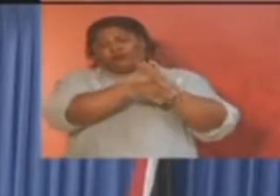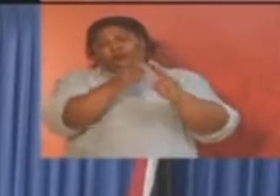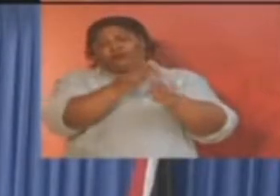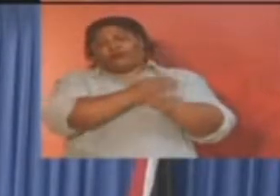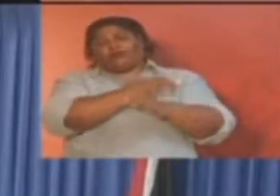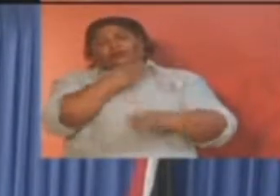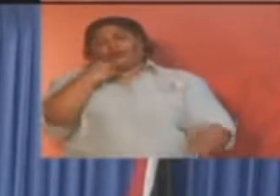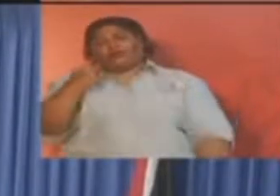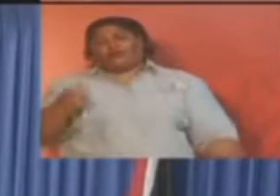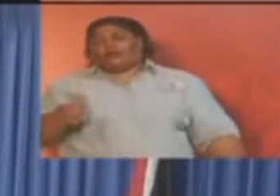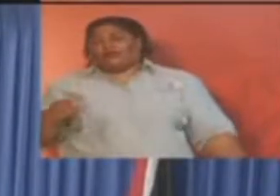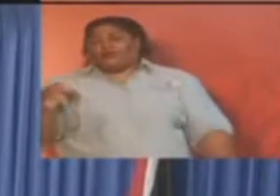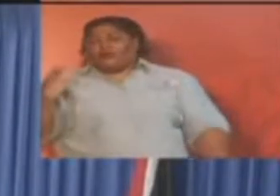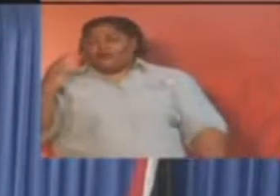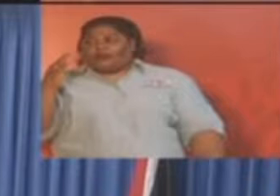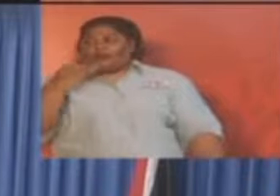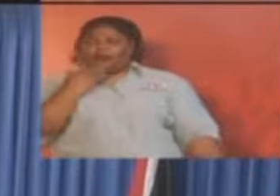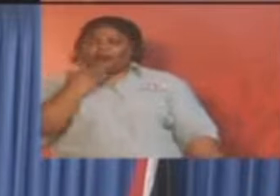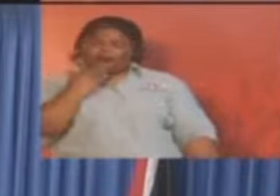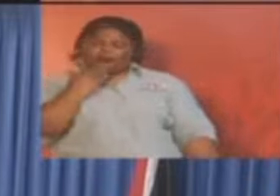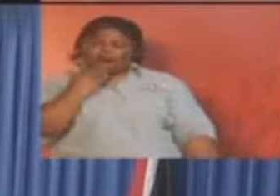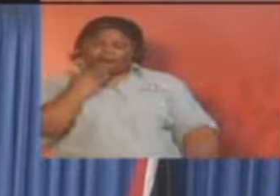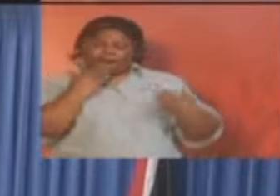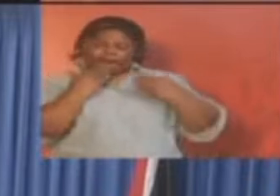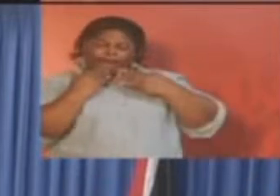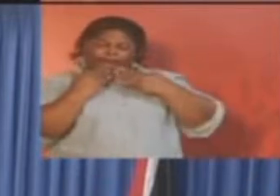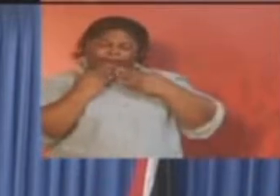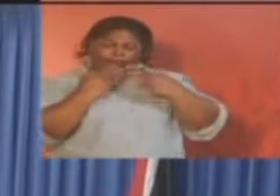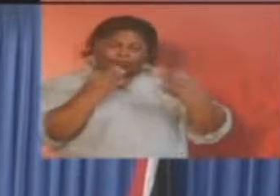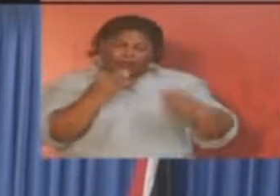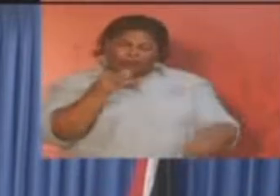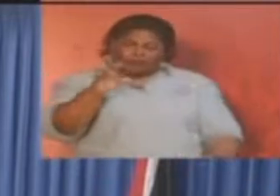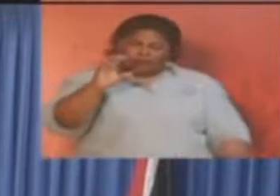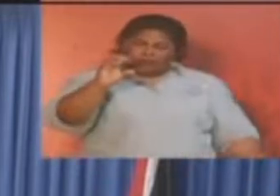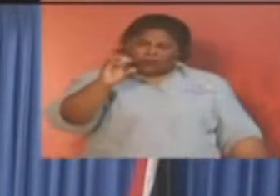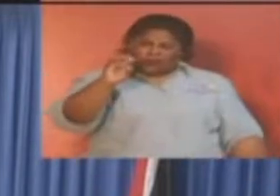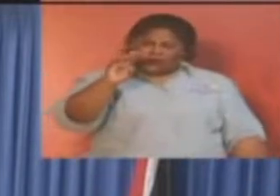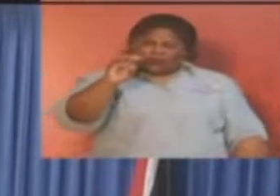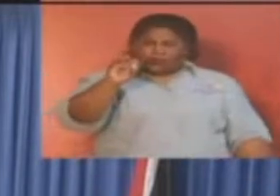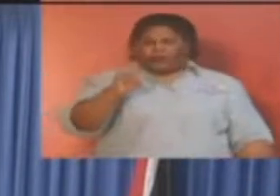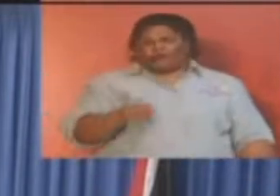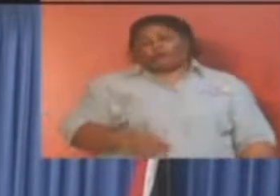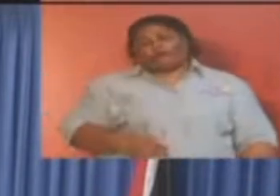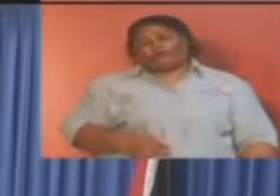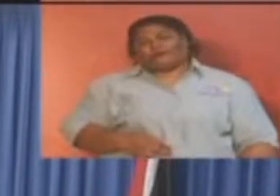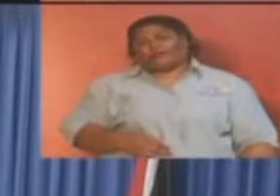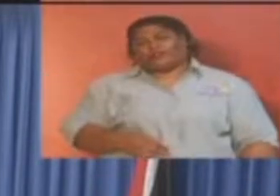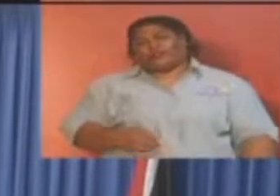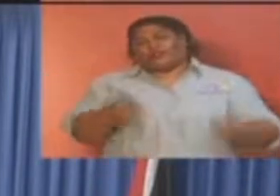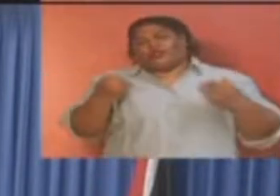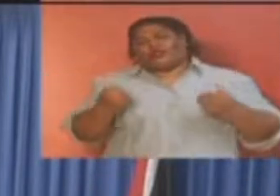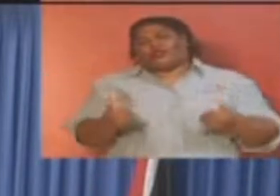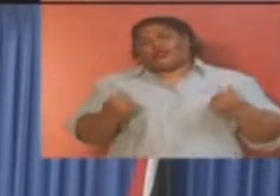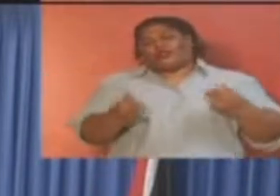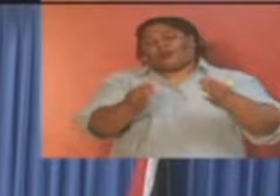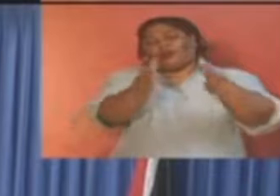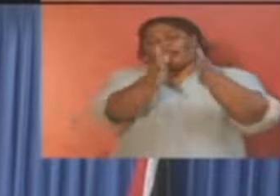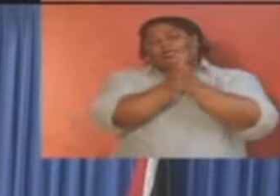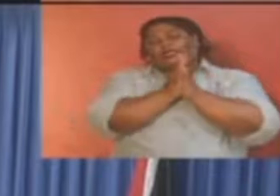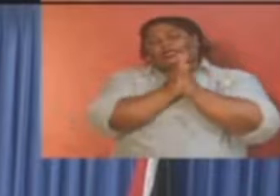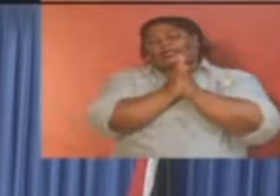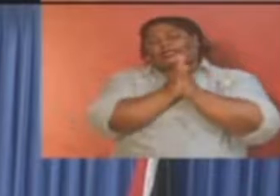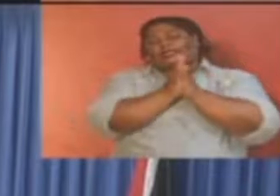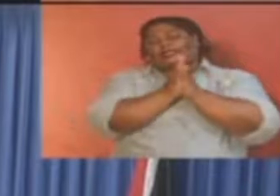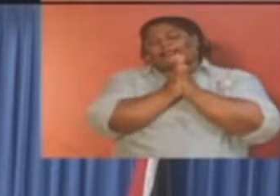Thank you very much, CMO Dr. Paraswan. I would like now to ask